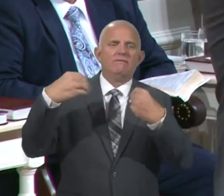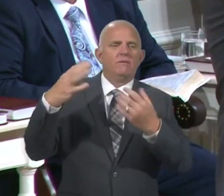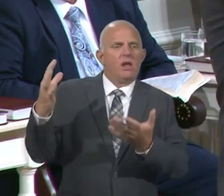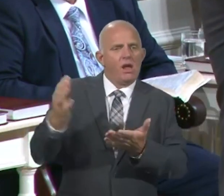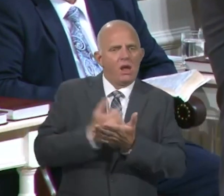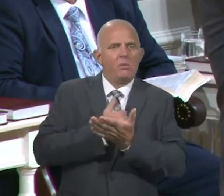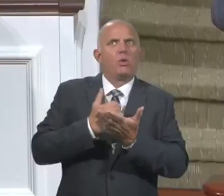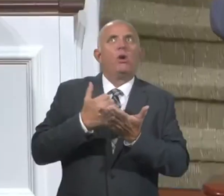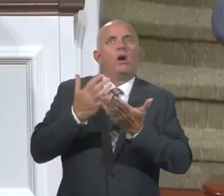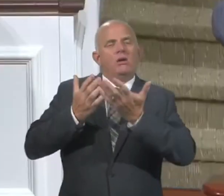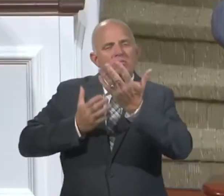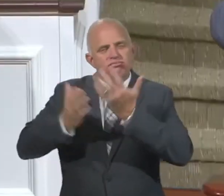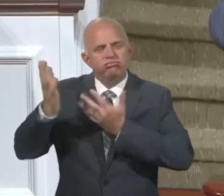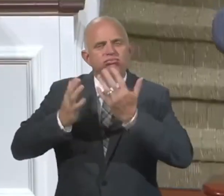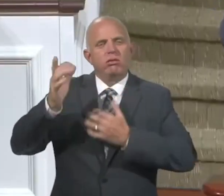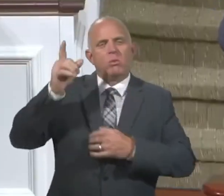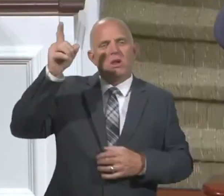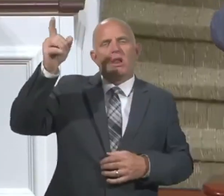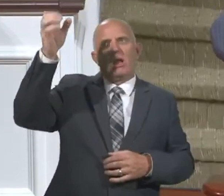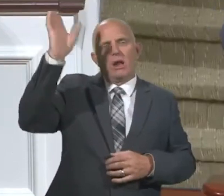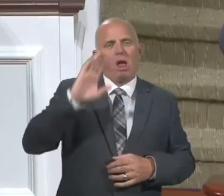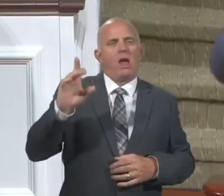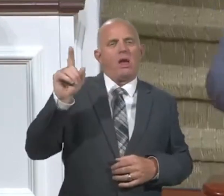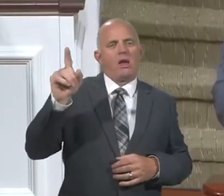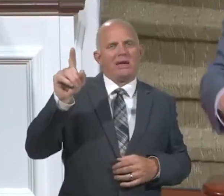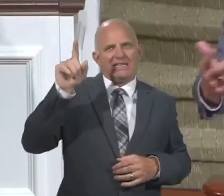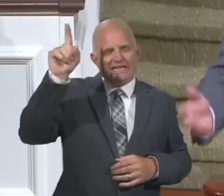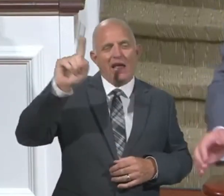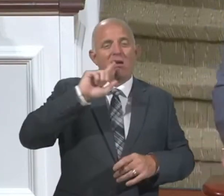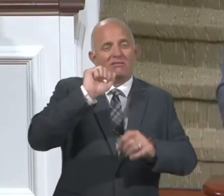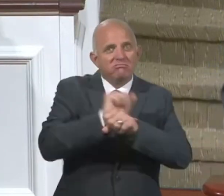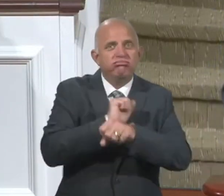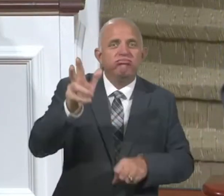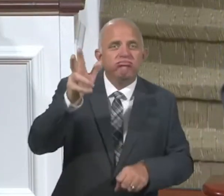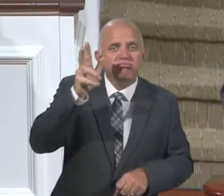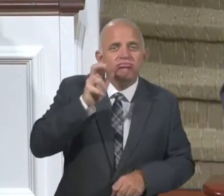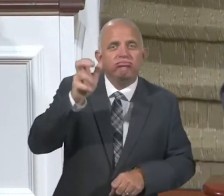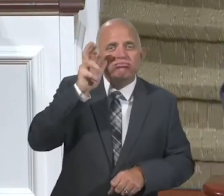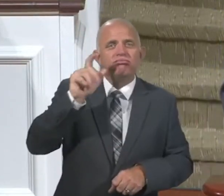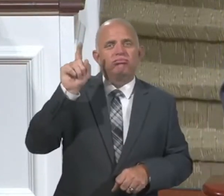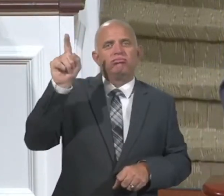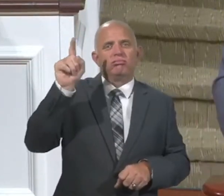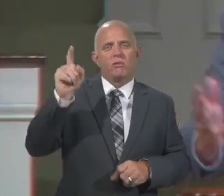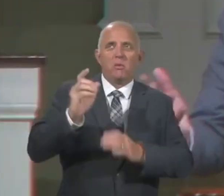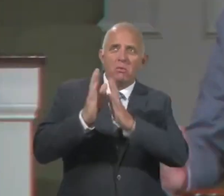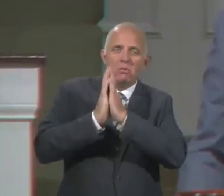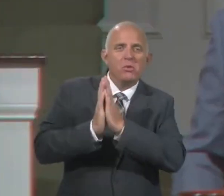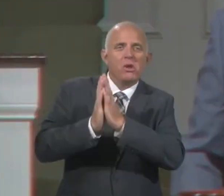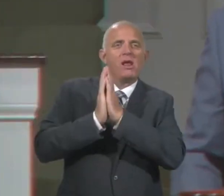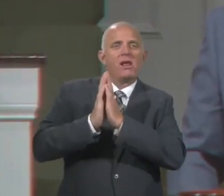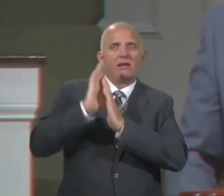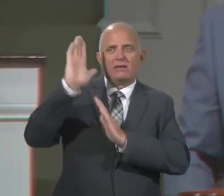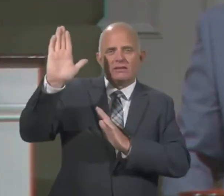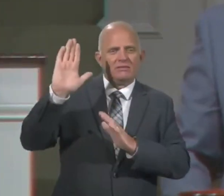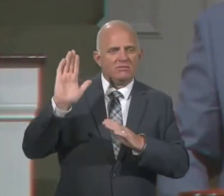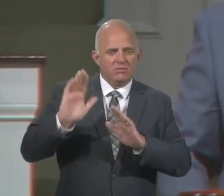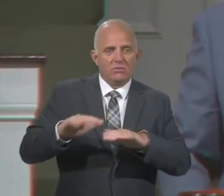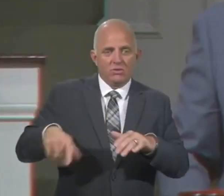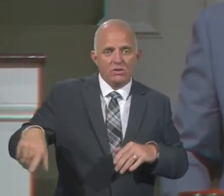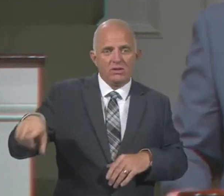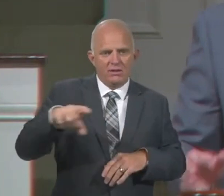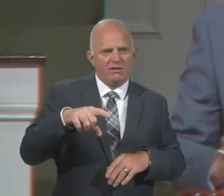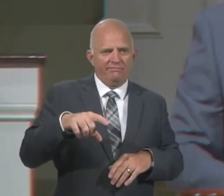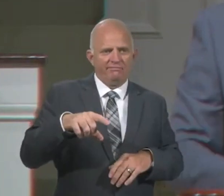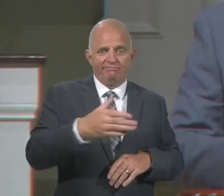a God who listens and hears the prayers of his children. Amen. And by the way, if you're here this morning and you're